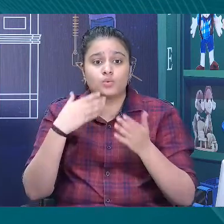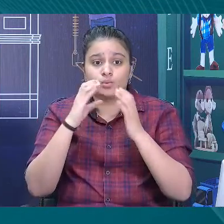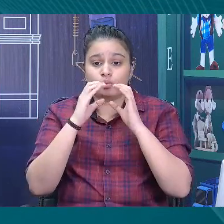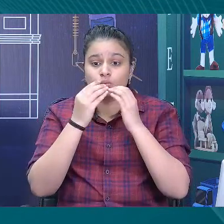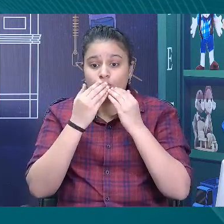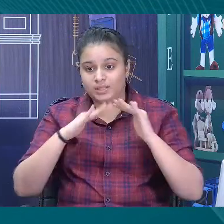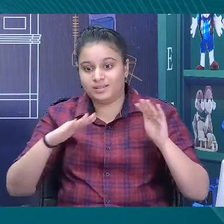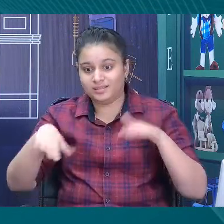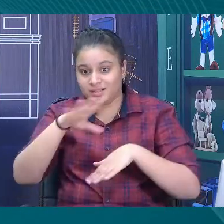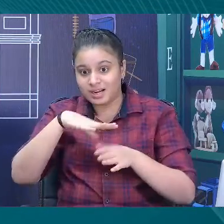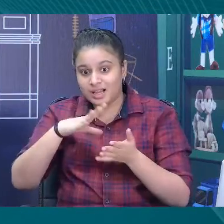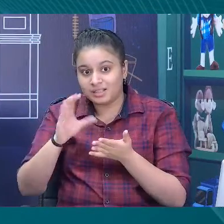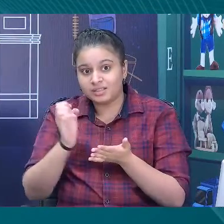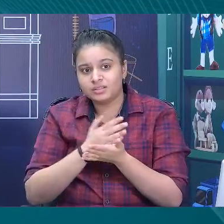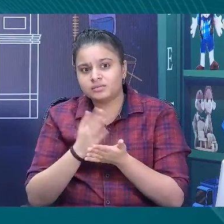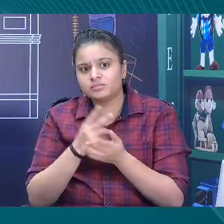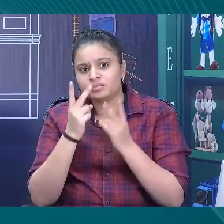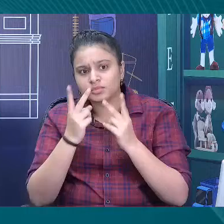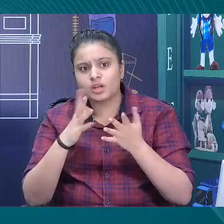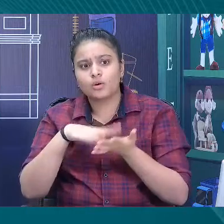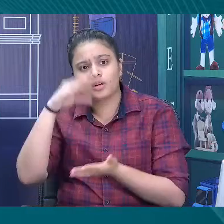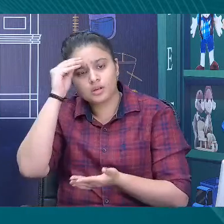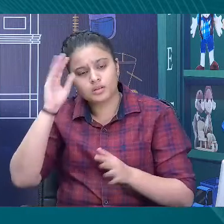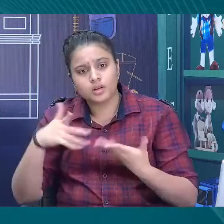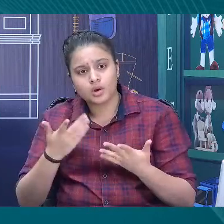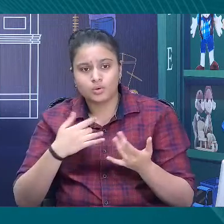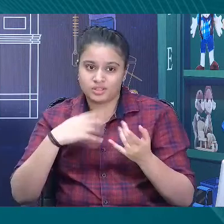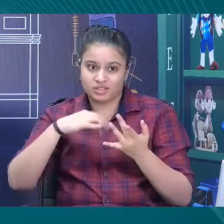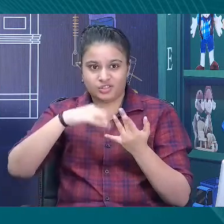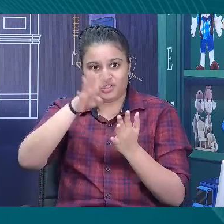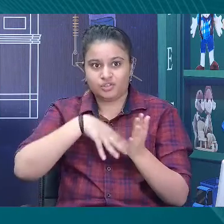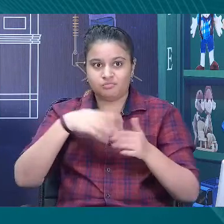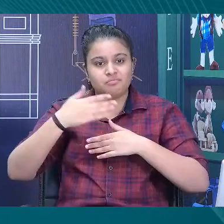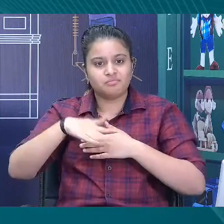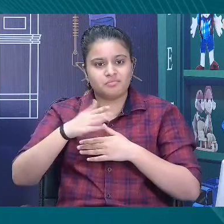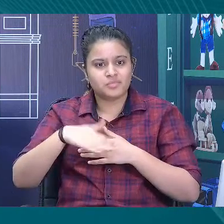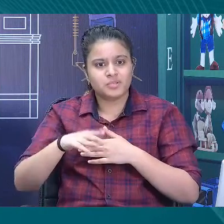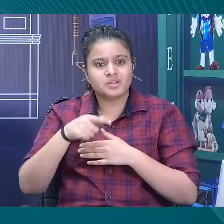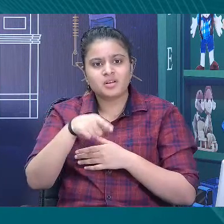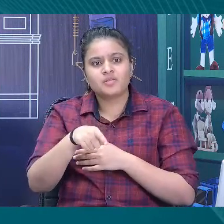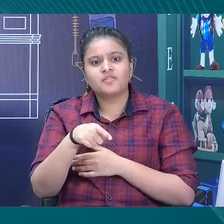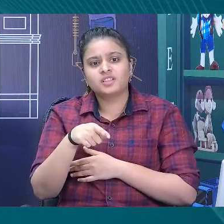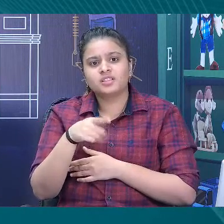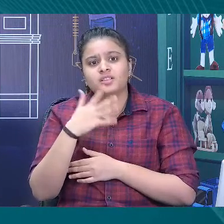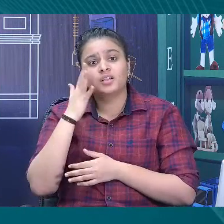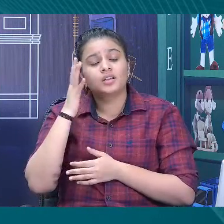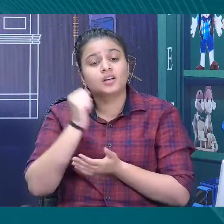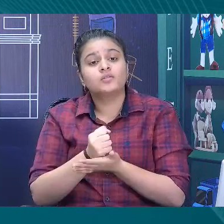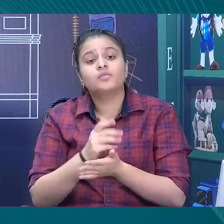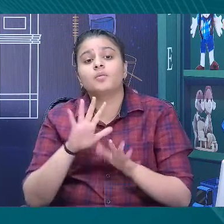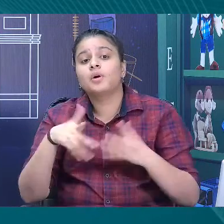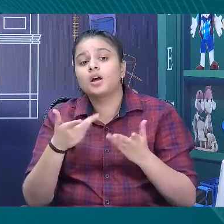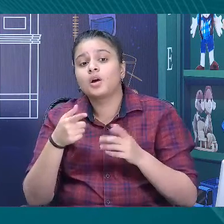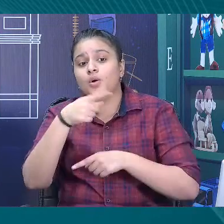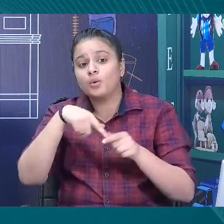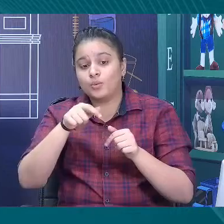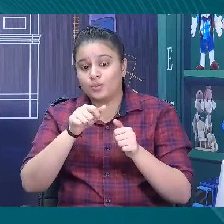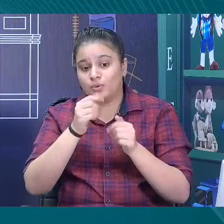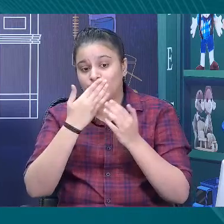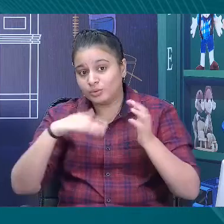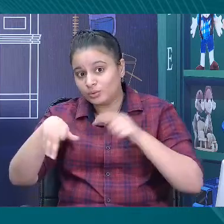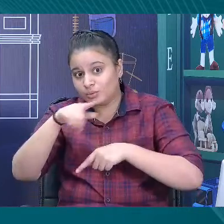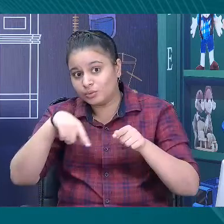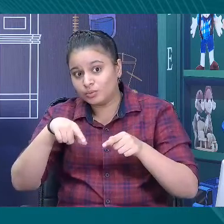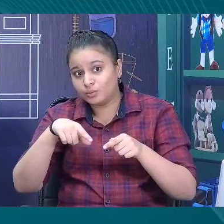first place, okay? And then throughout the session, how are we making sure that the child is able to give